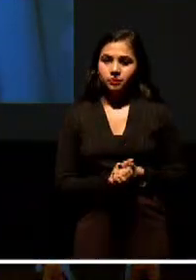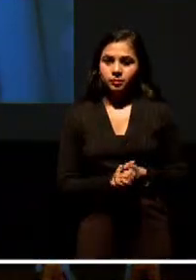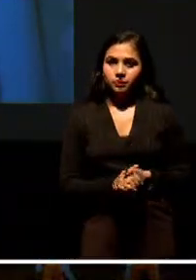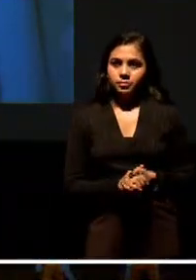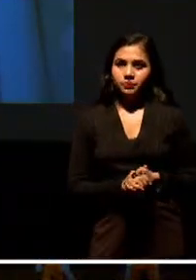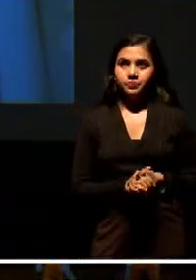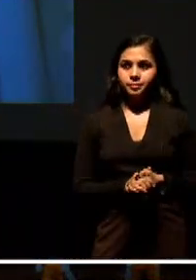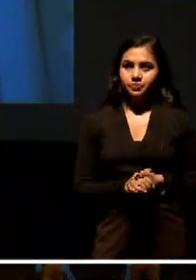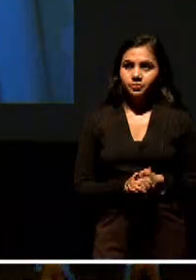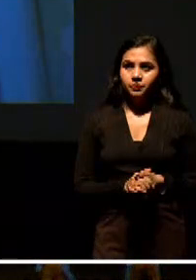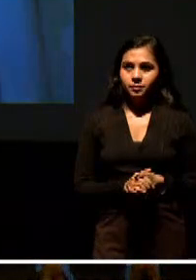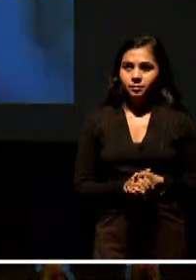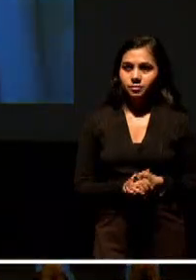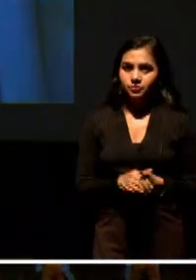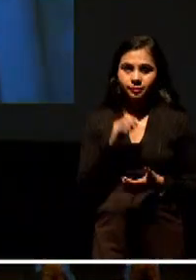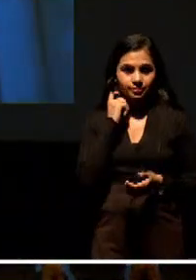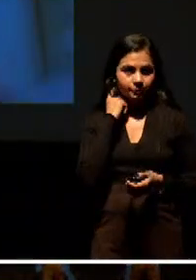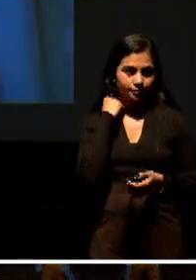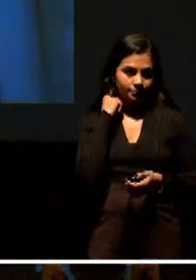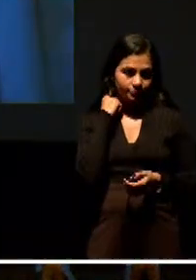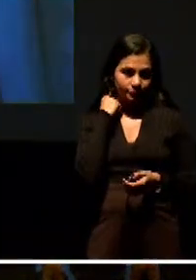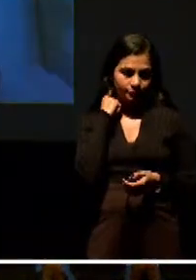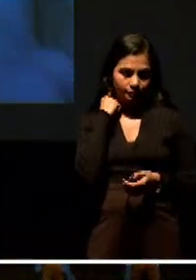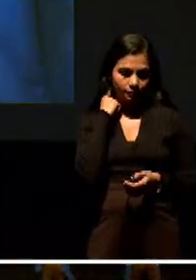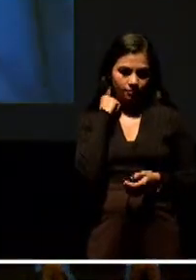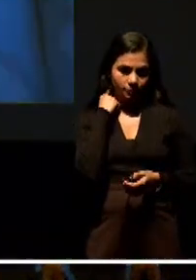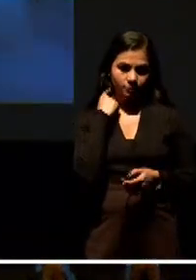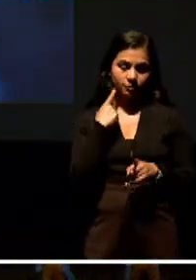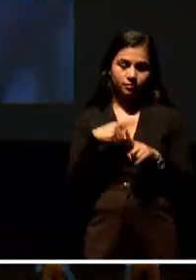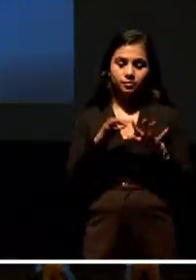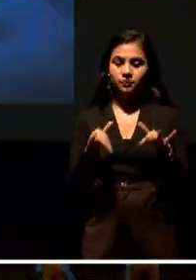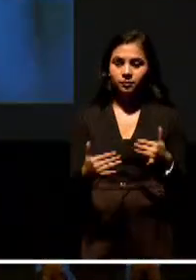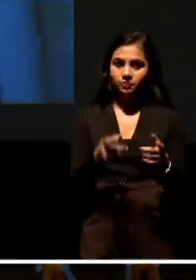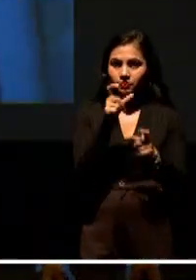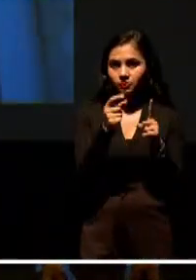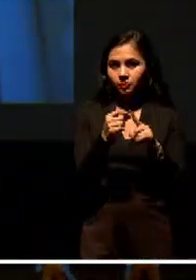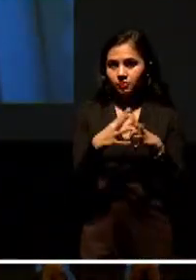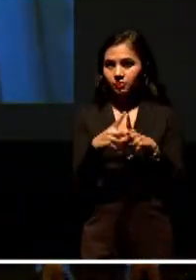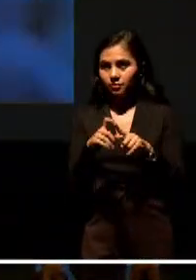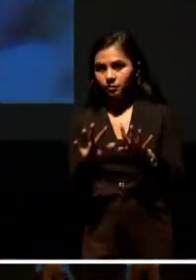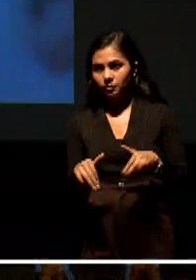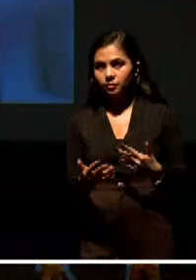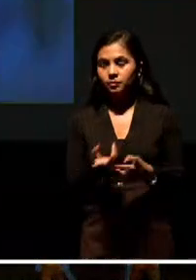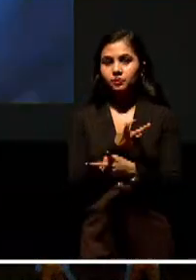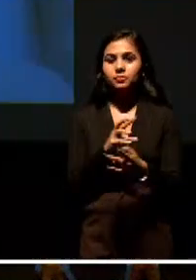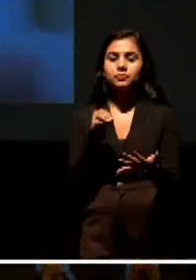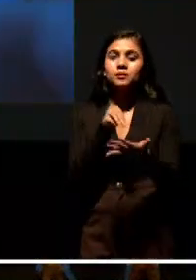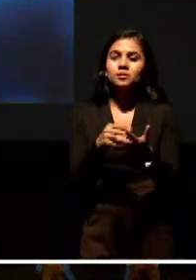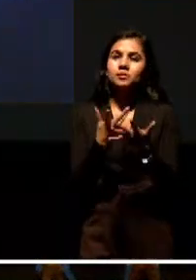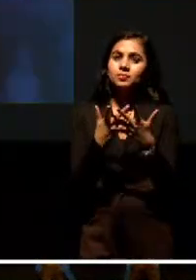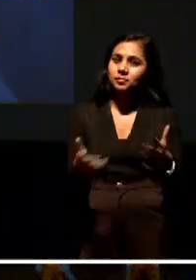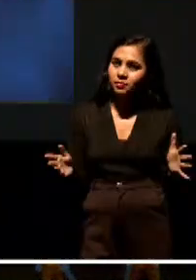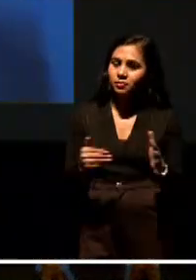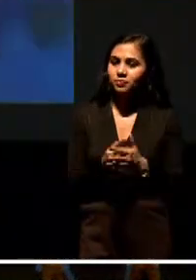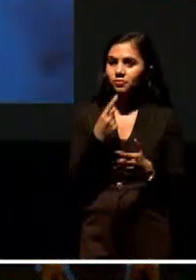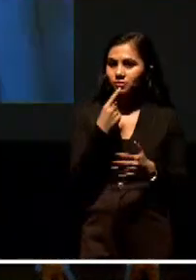give a knowledge to them like how a person with disability is capable to, like everywhere I'm saying like